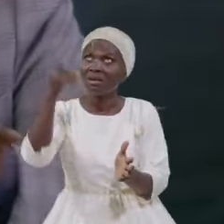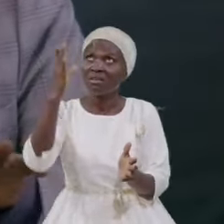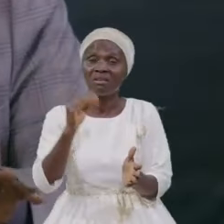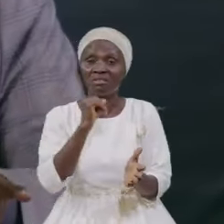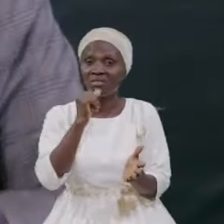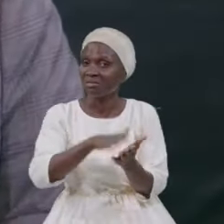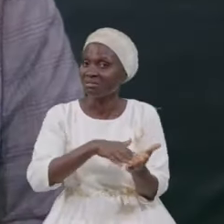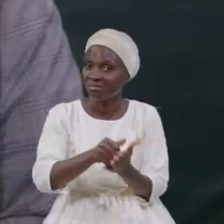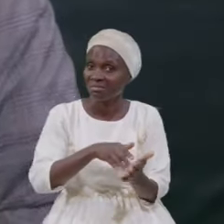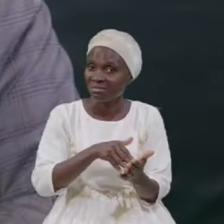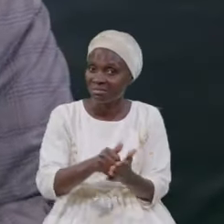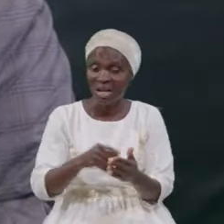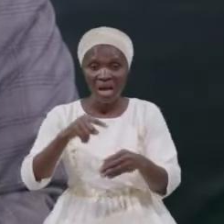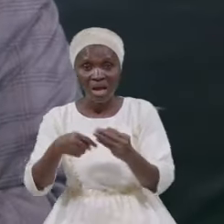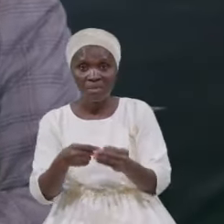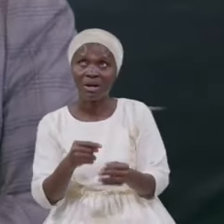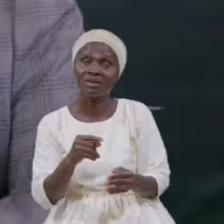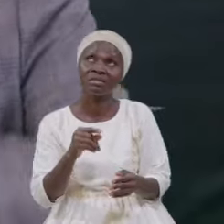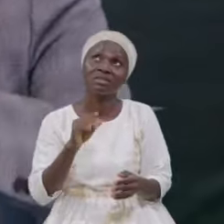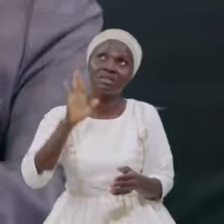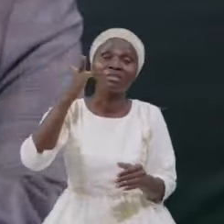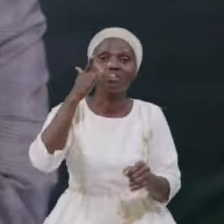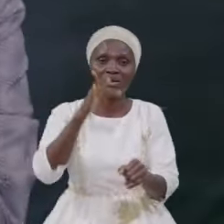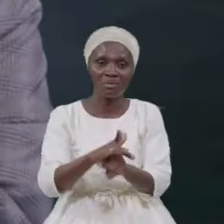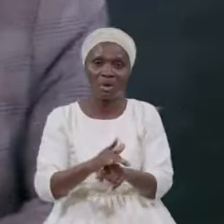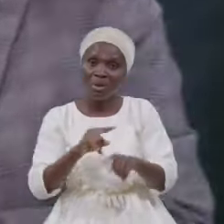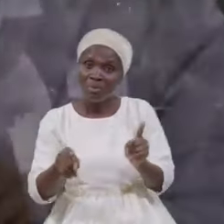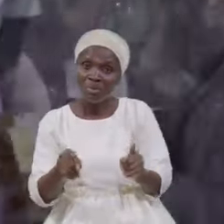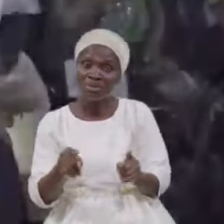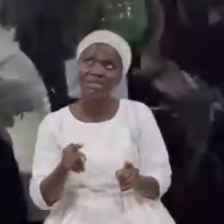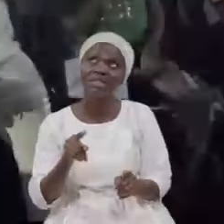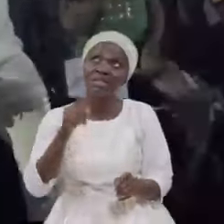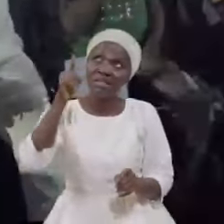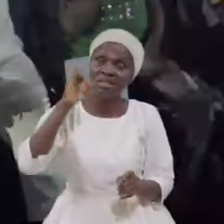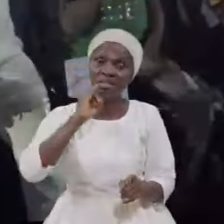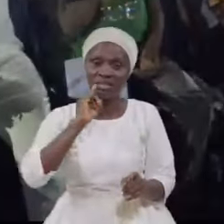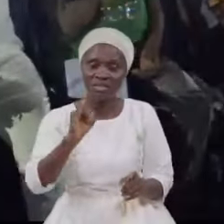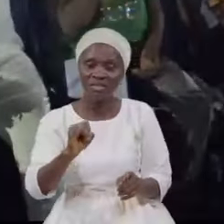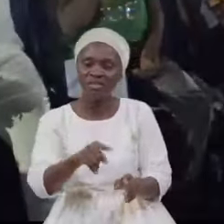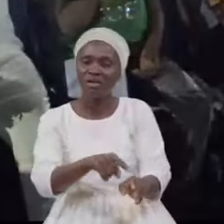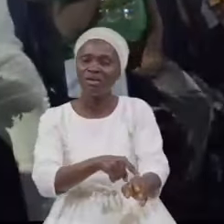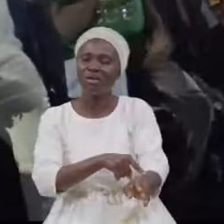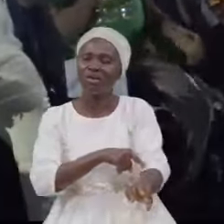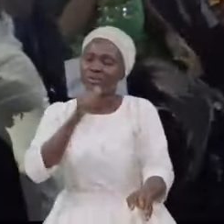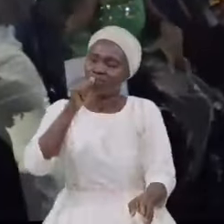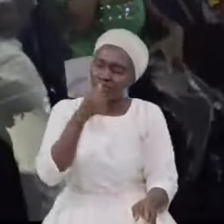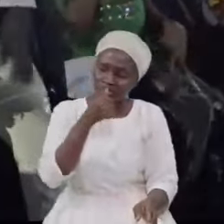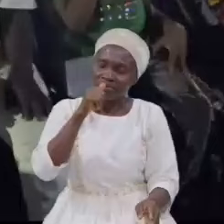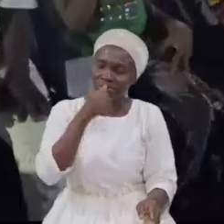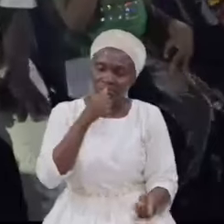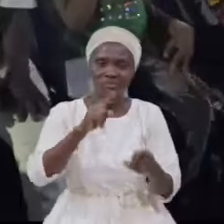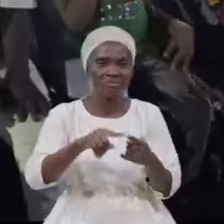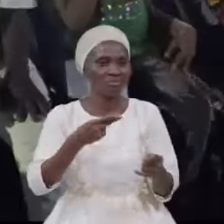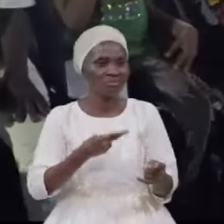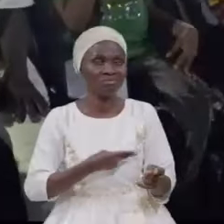is long-suffering towards what? Not willing that any should